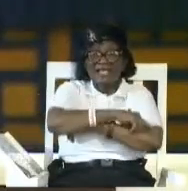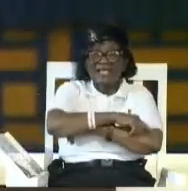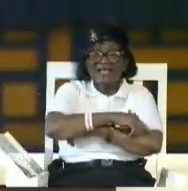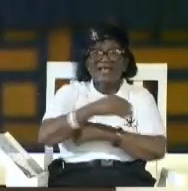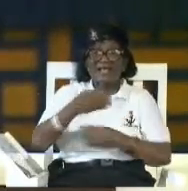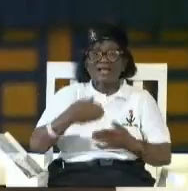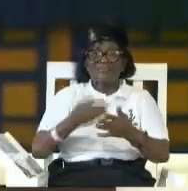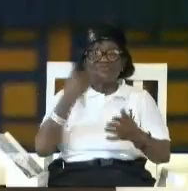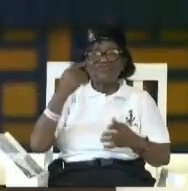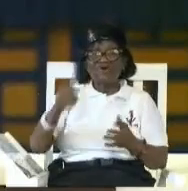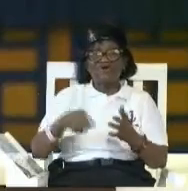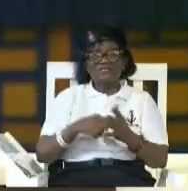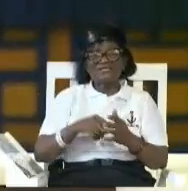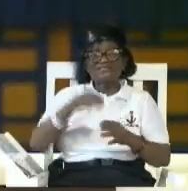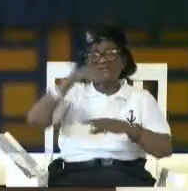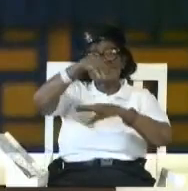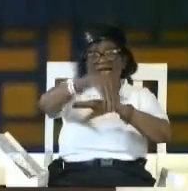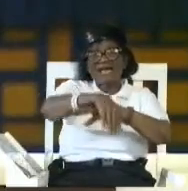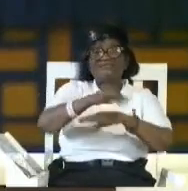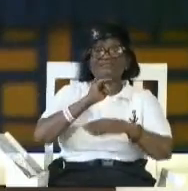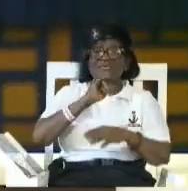before this night is out,